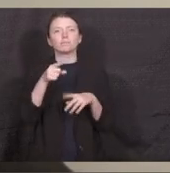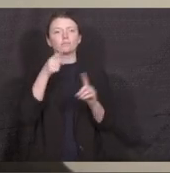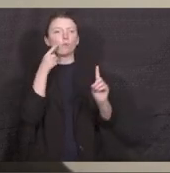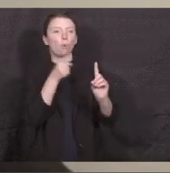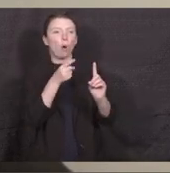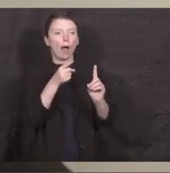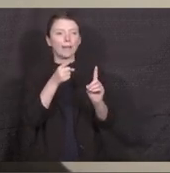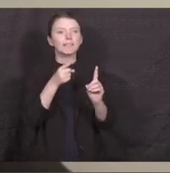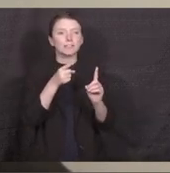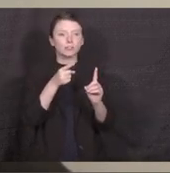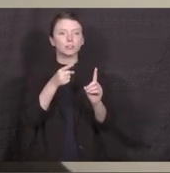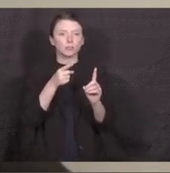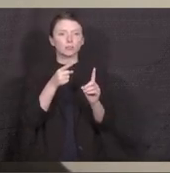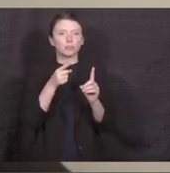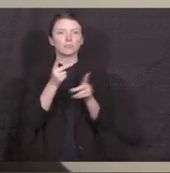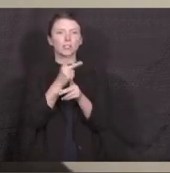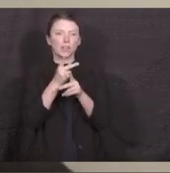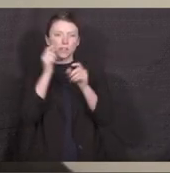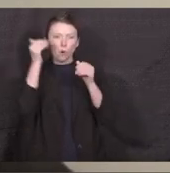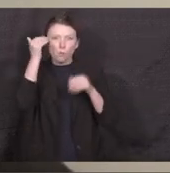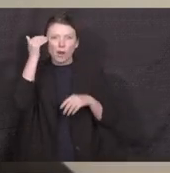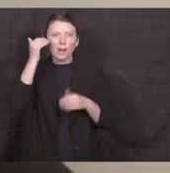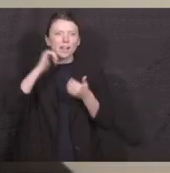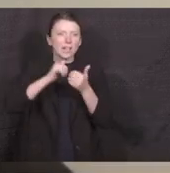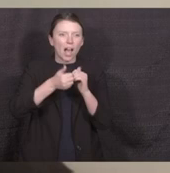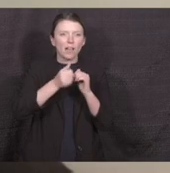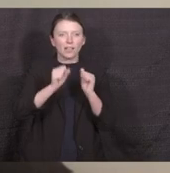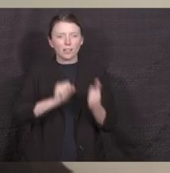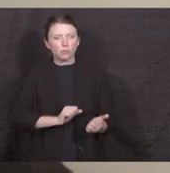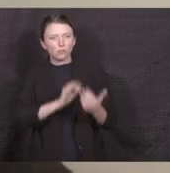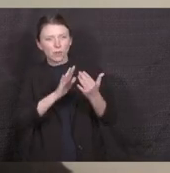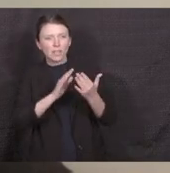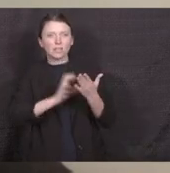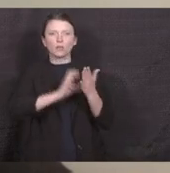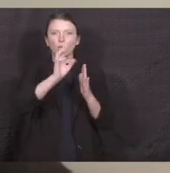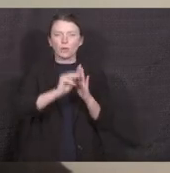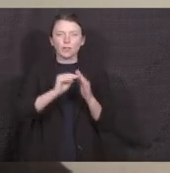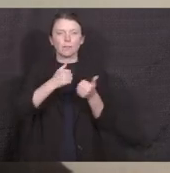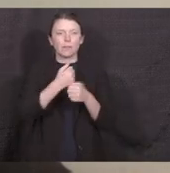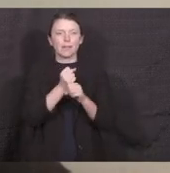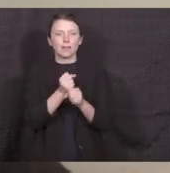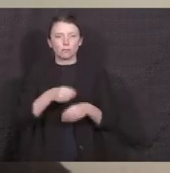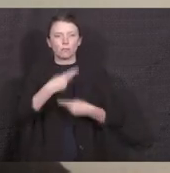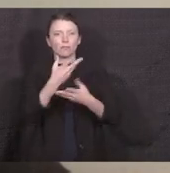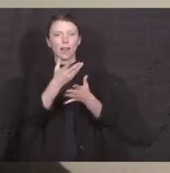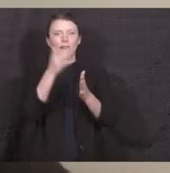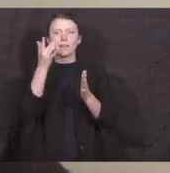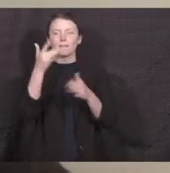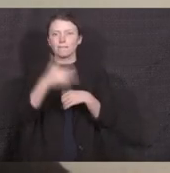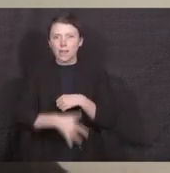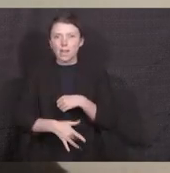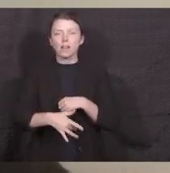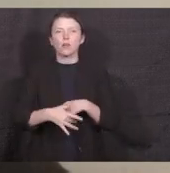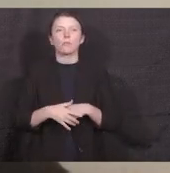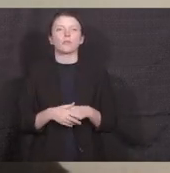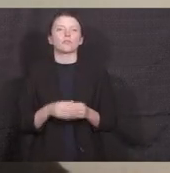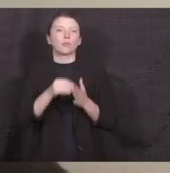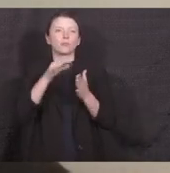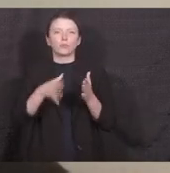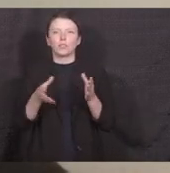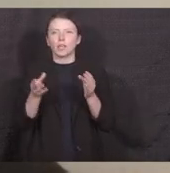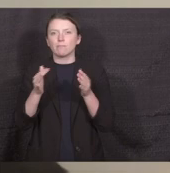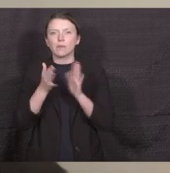that awareness piece by making a curriculum available that really allows for students to become aware of